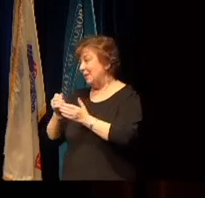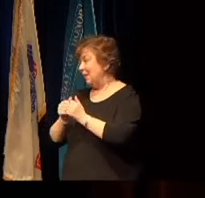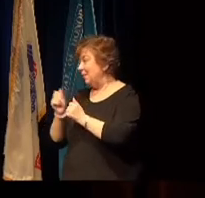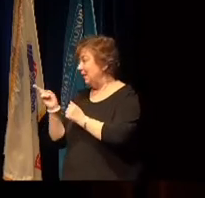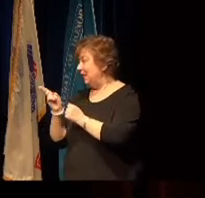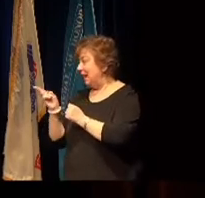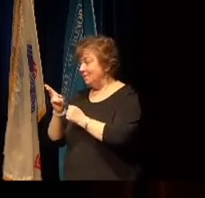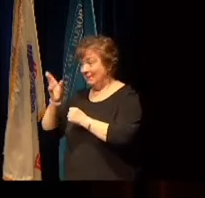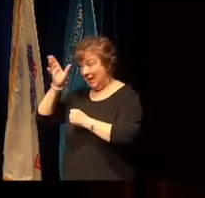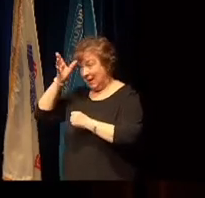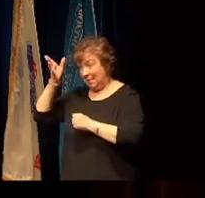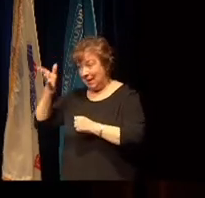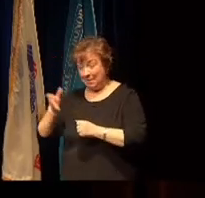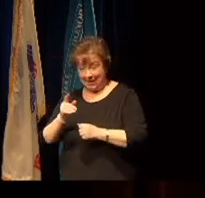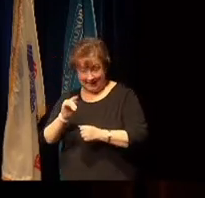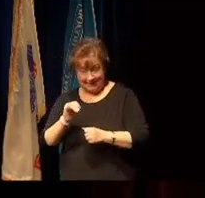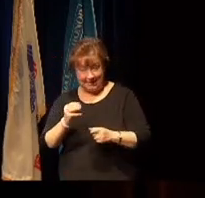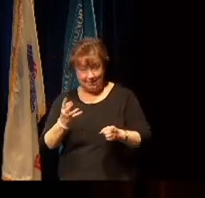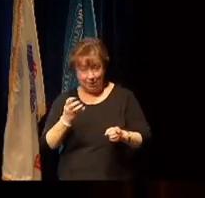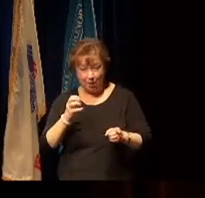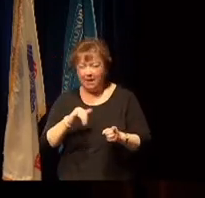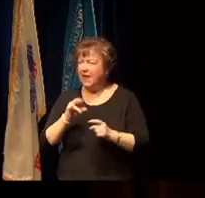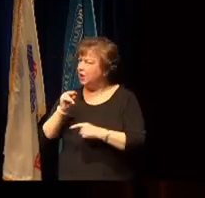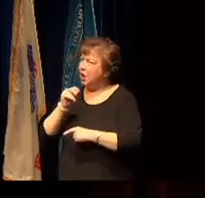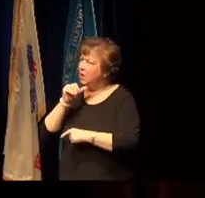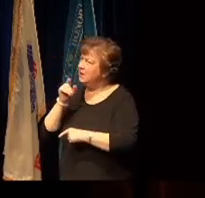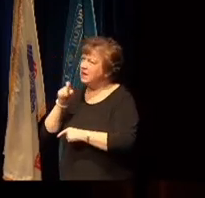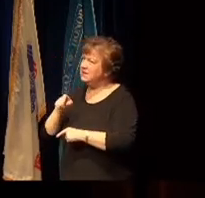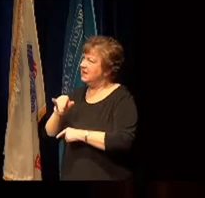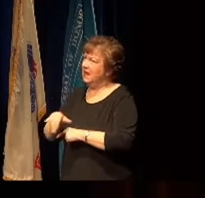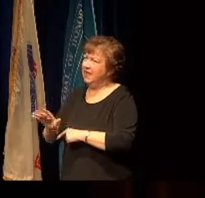Tim, you want this? Nana, no, he doesn't need it. It's fine.